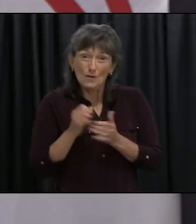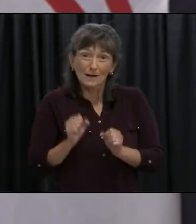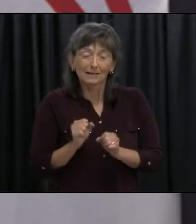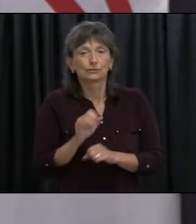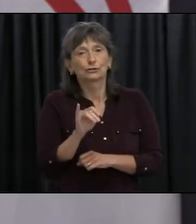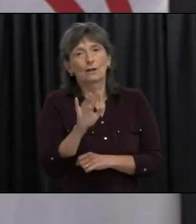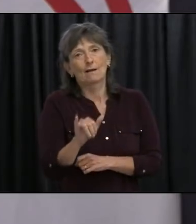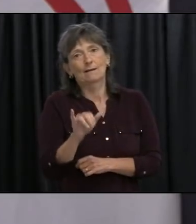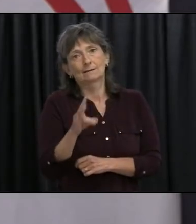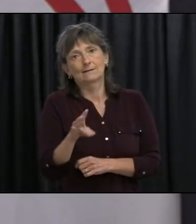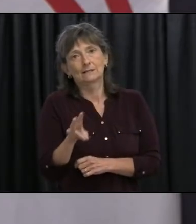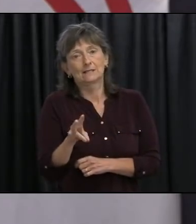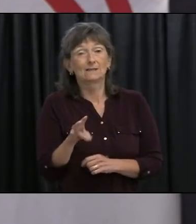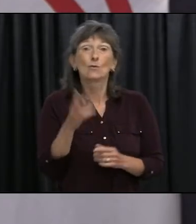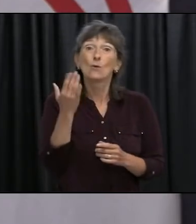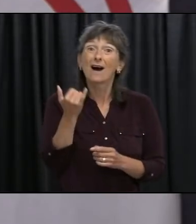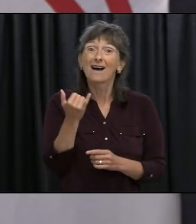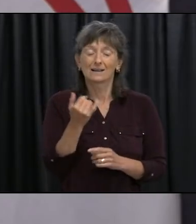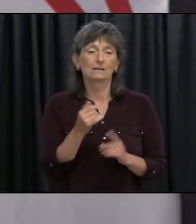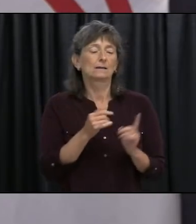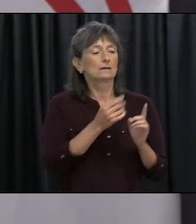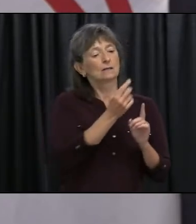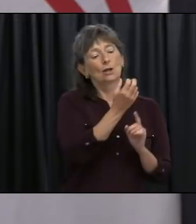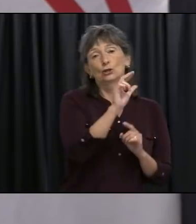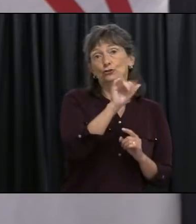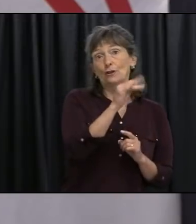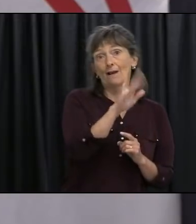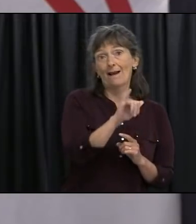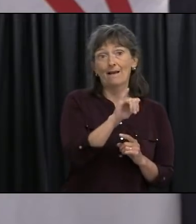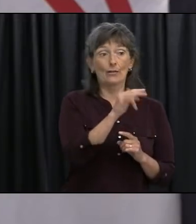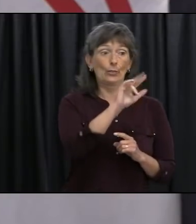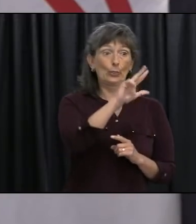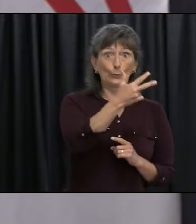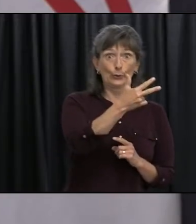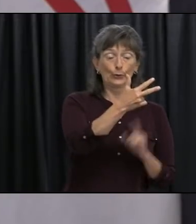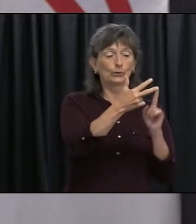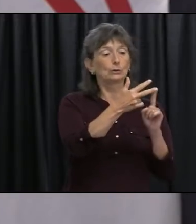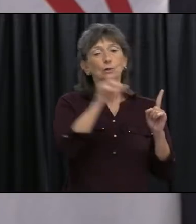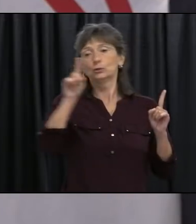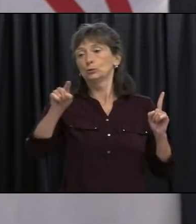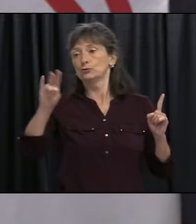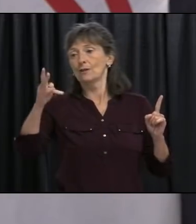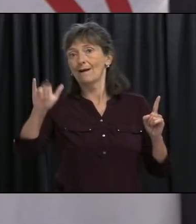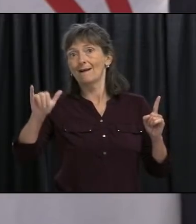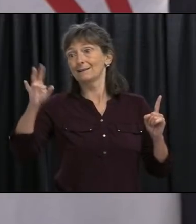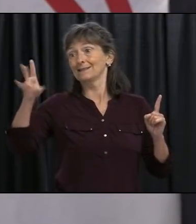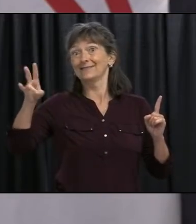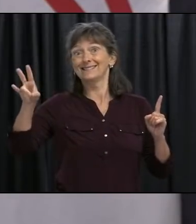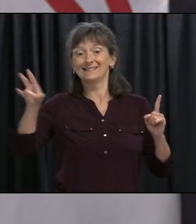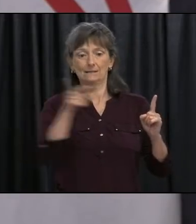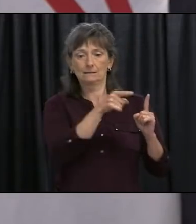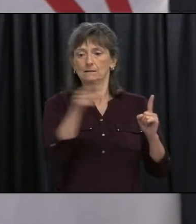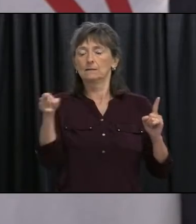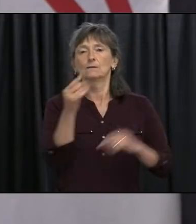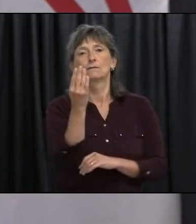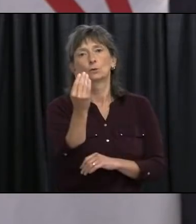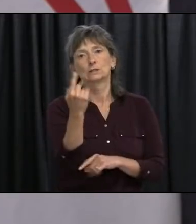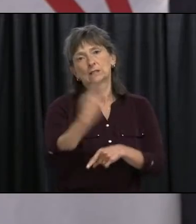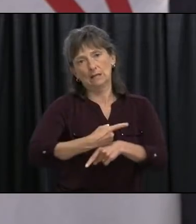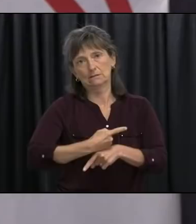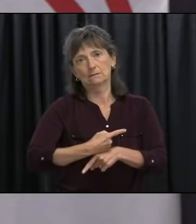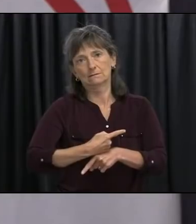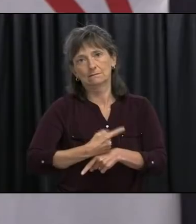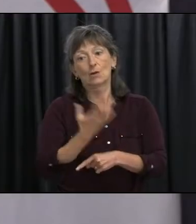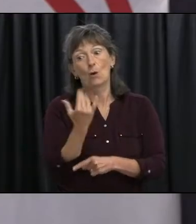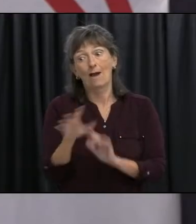between July 3rd and July 17th, this was the 14-day isolation period from the beginning of the Atlantic bubble. That was,